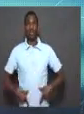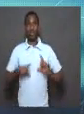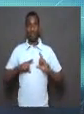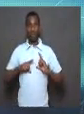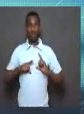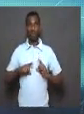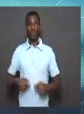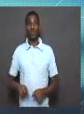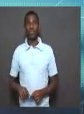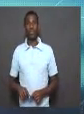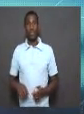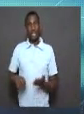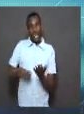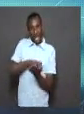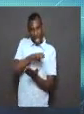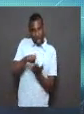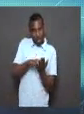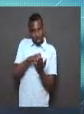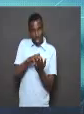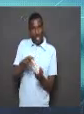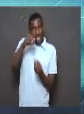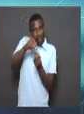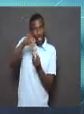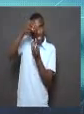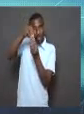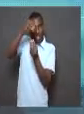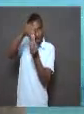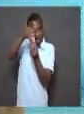situations where entropy increases.